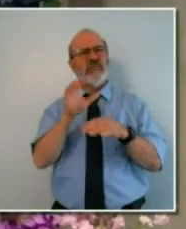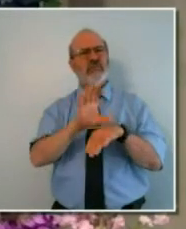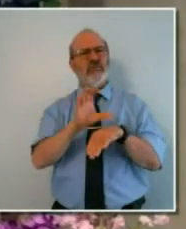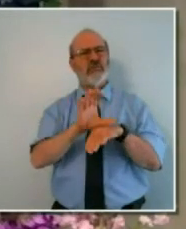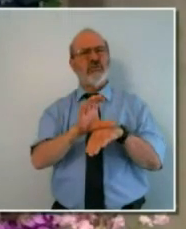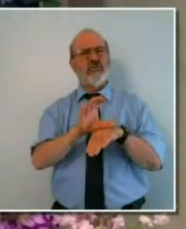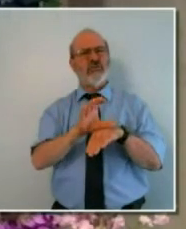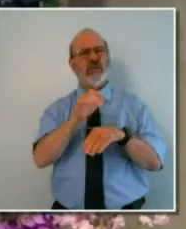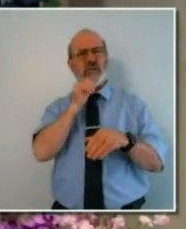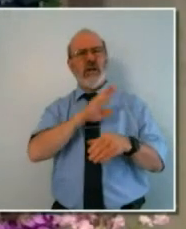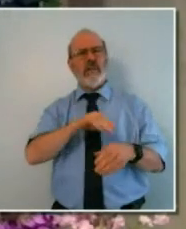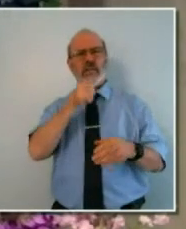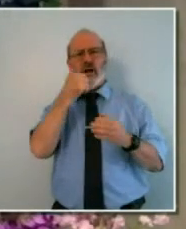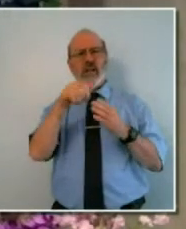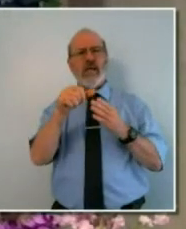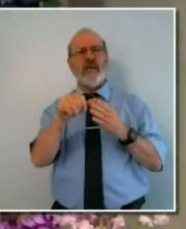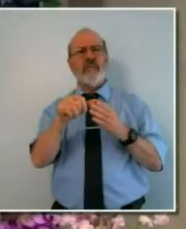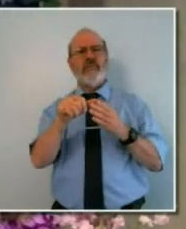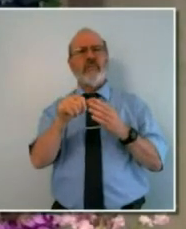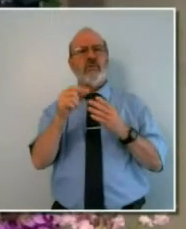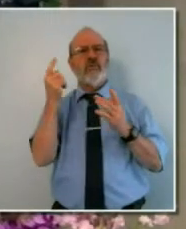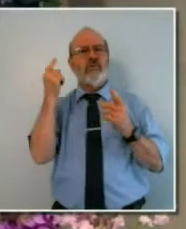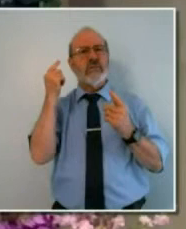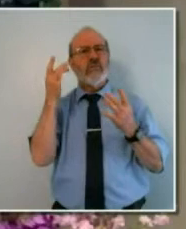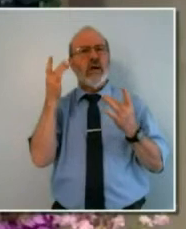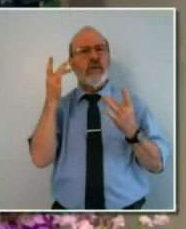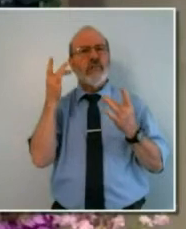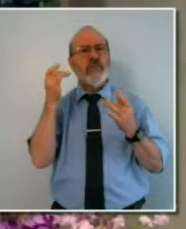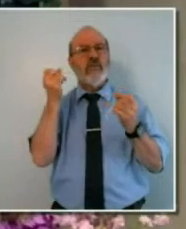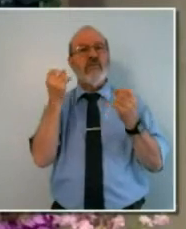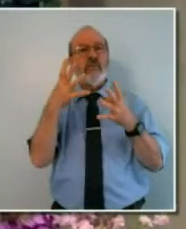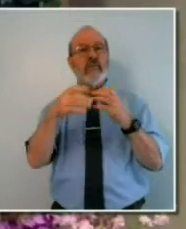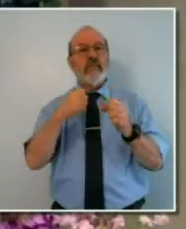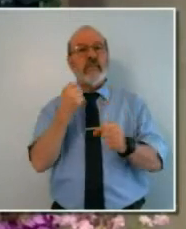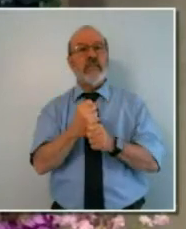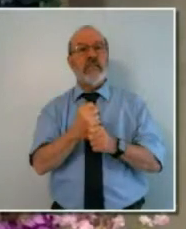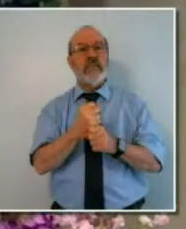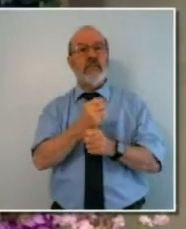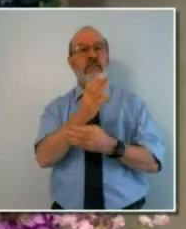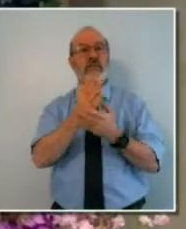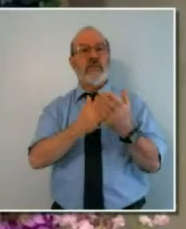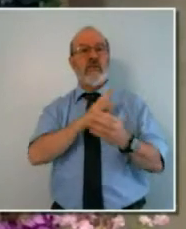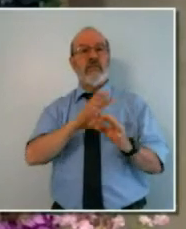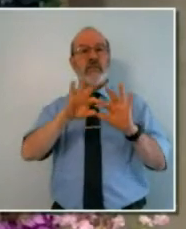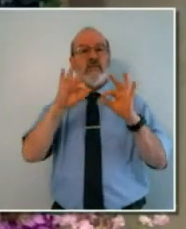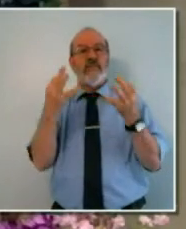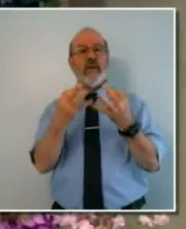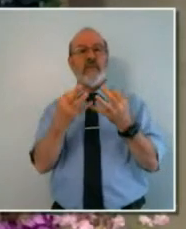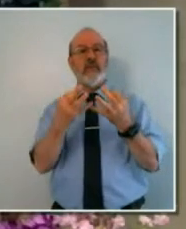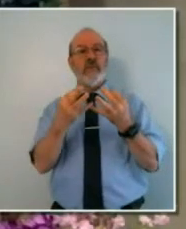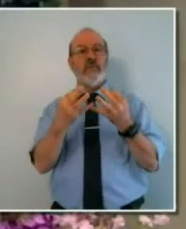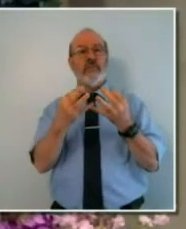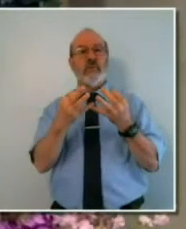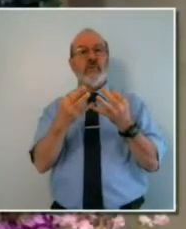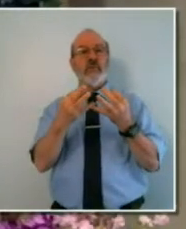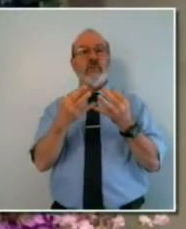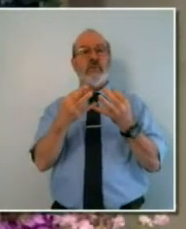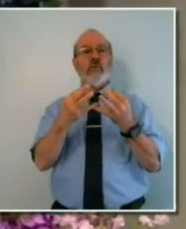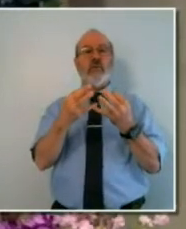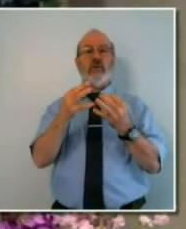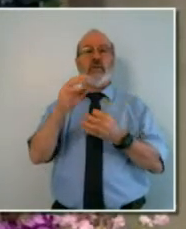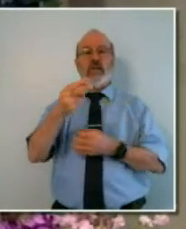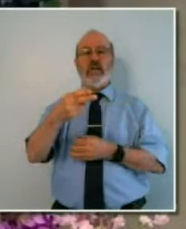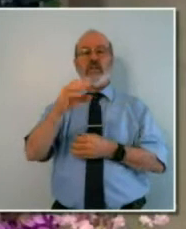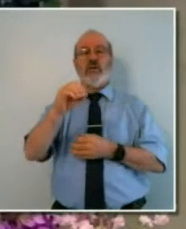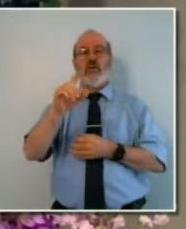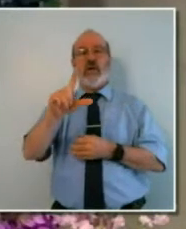missionary letter. Now, the reason being is that for many years, part of our missionary family were Charles and Nina Hollingsworth.